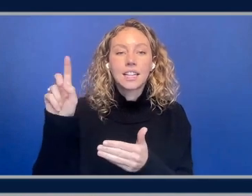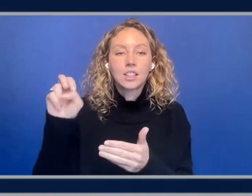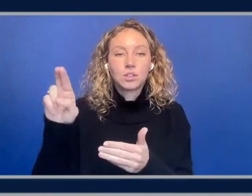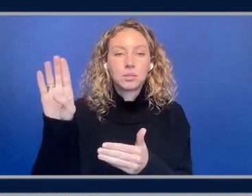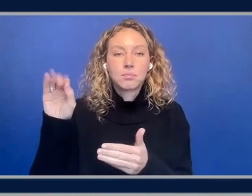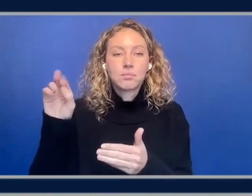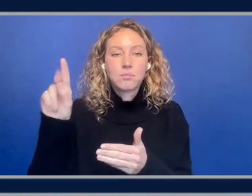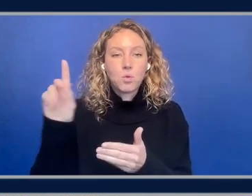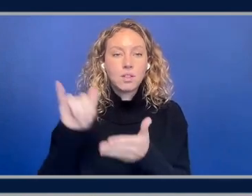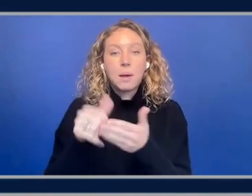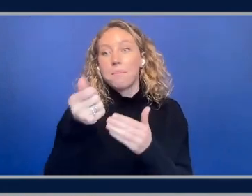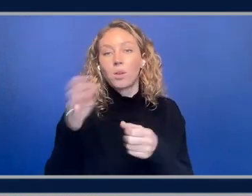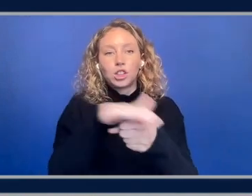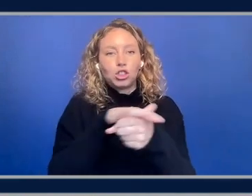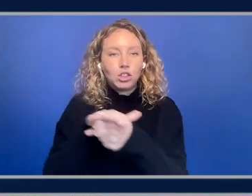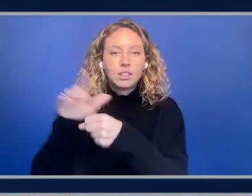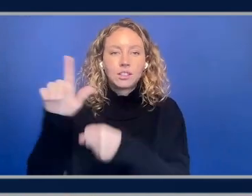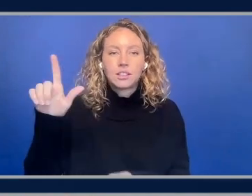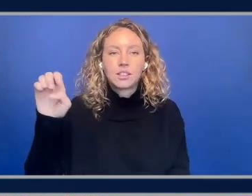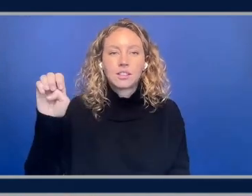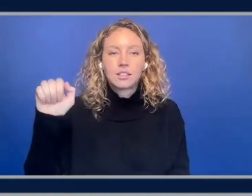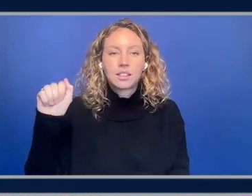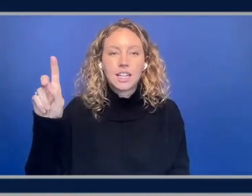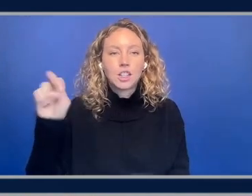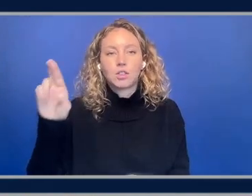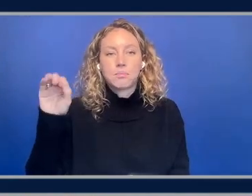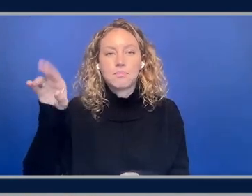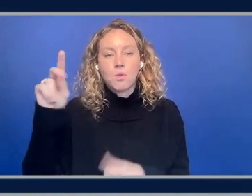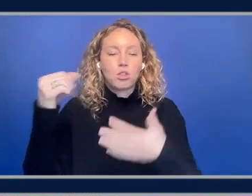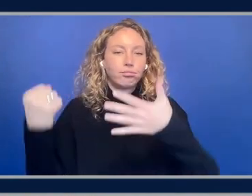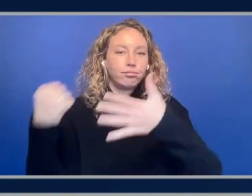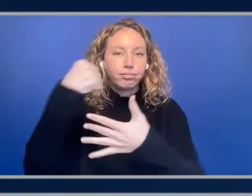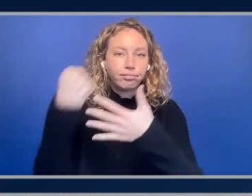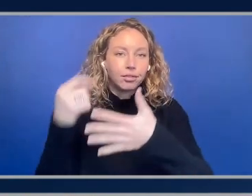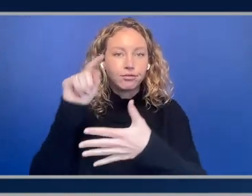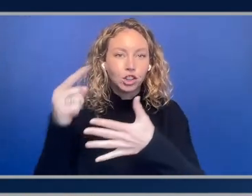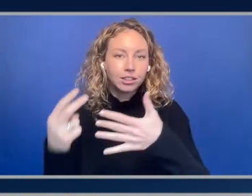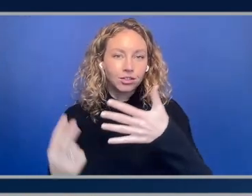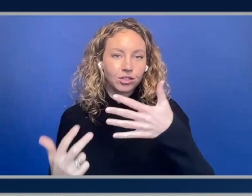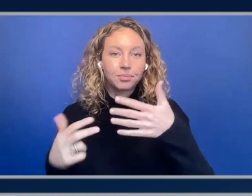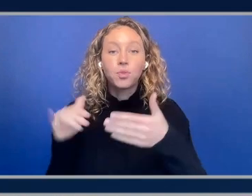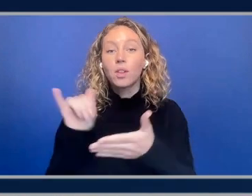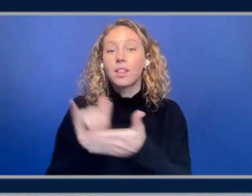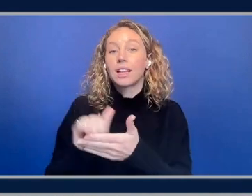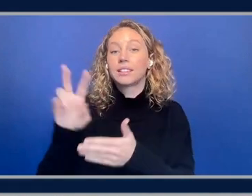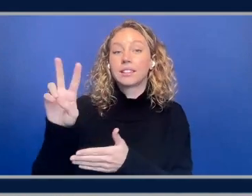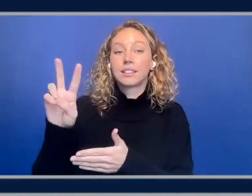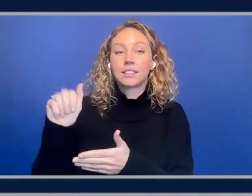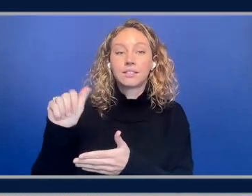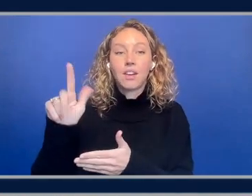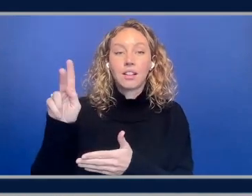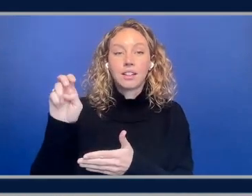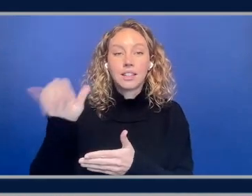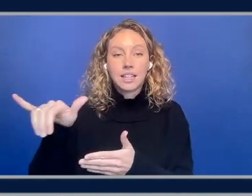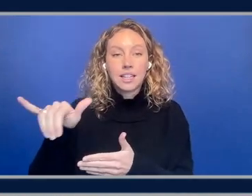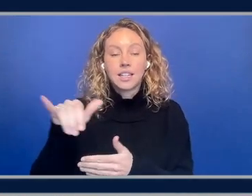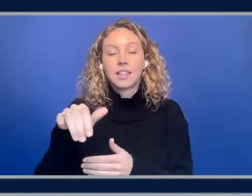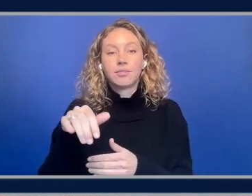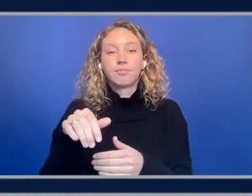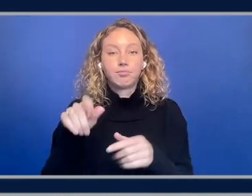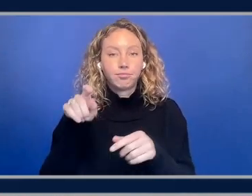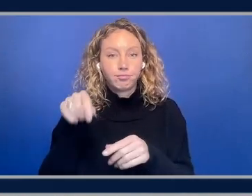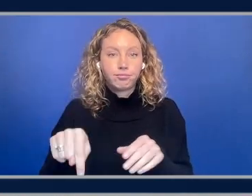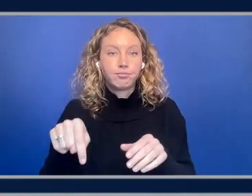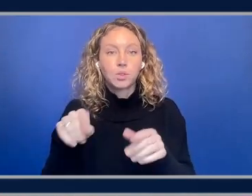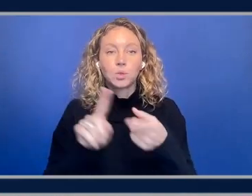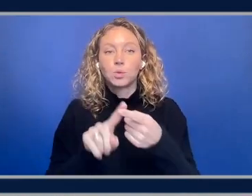multi-region leaderboard. So here we use a Z increment by, which is a Valkey command to update